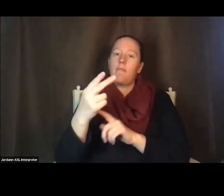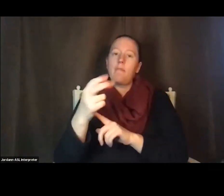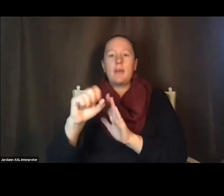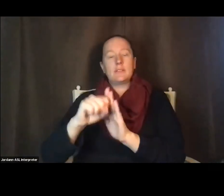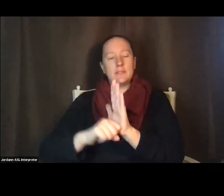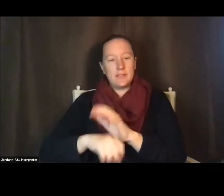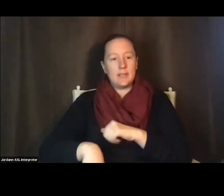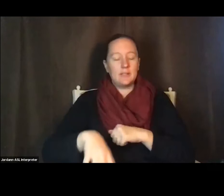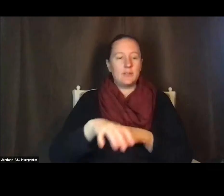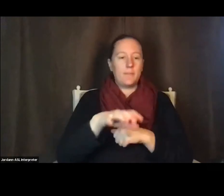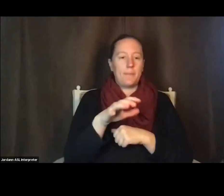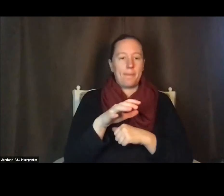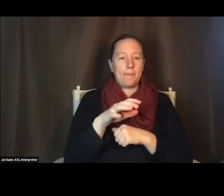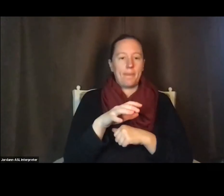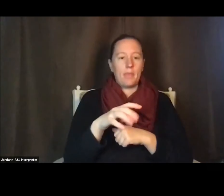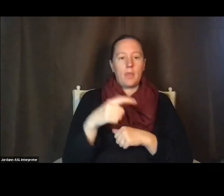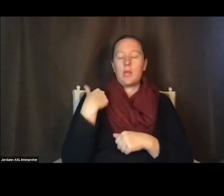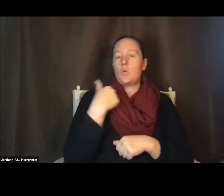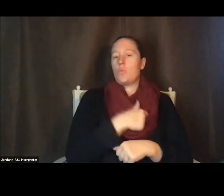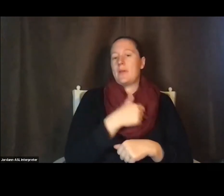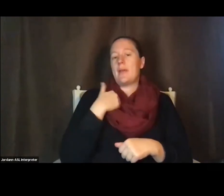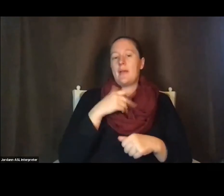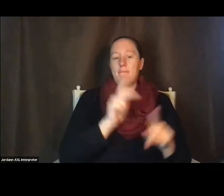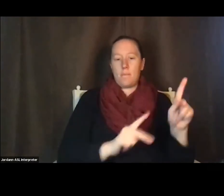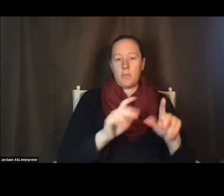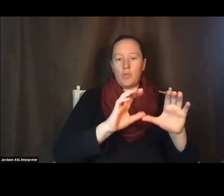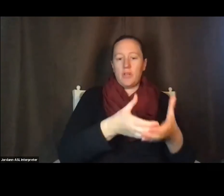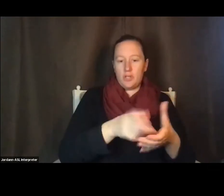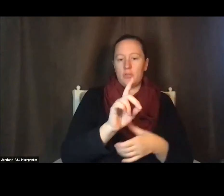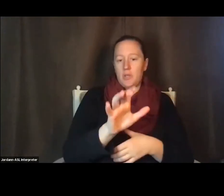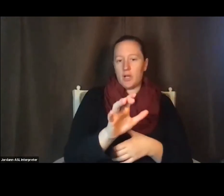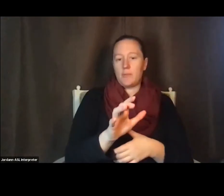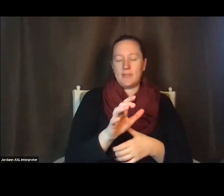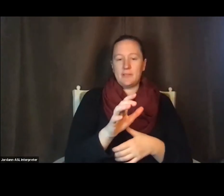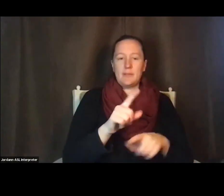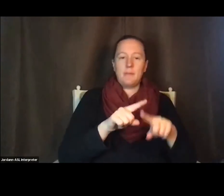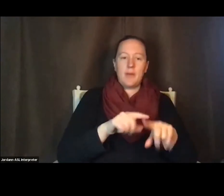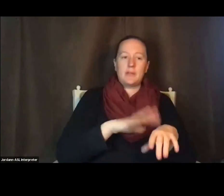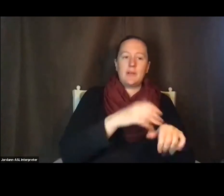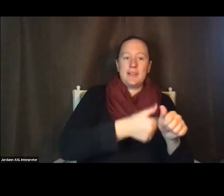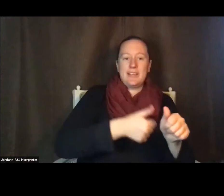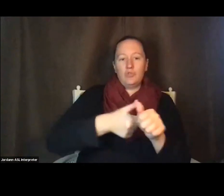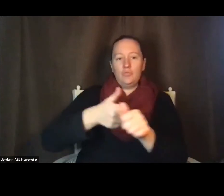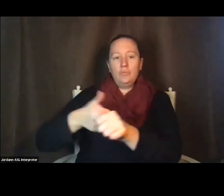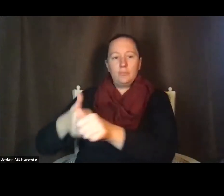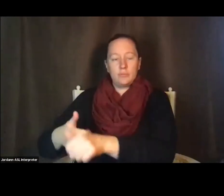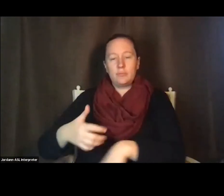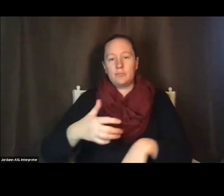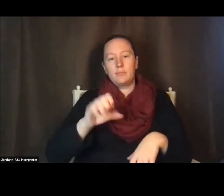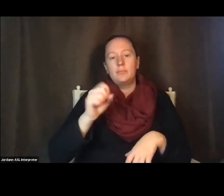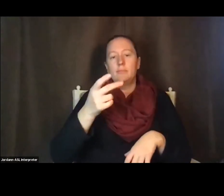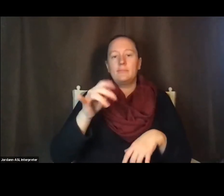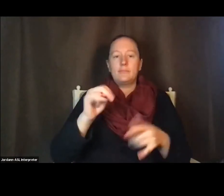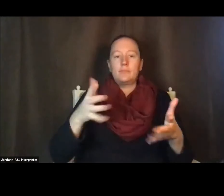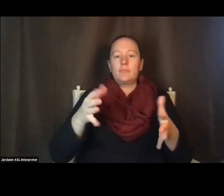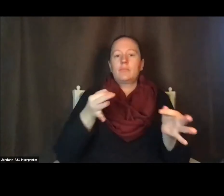priority population documents that go by priority population. So those are each, and Shannon talked a little bit about what's in there. And then